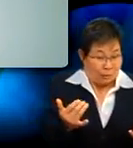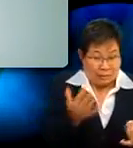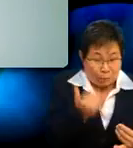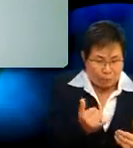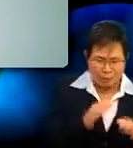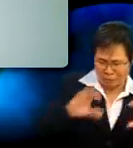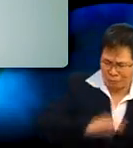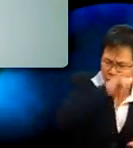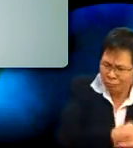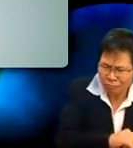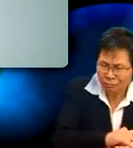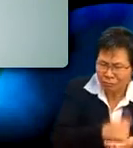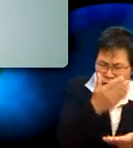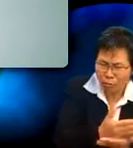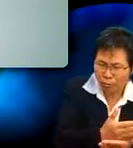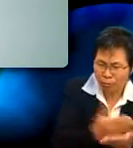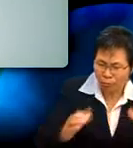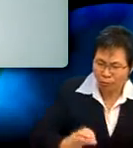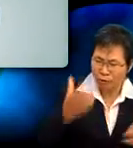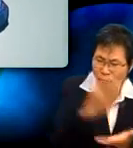Why did that car stop?